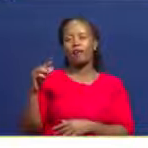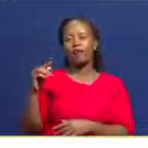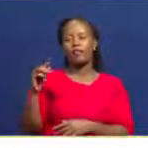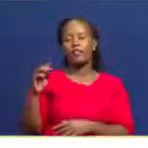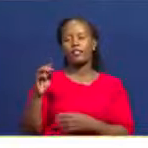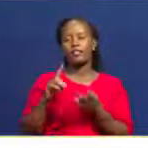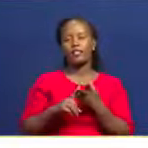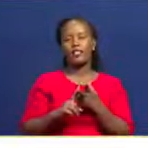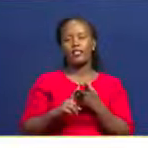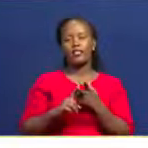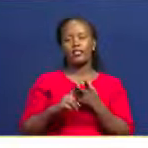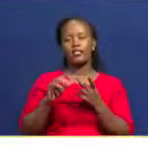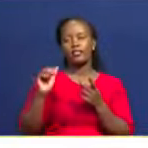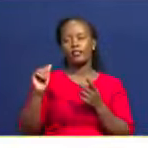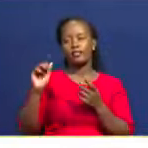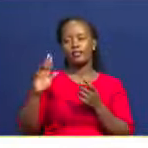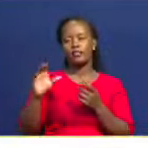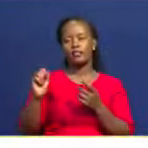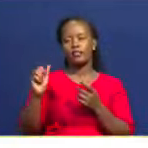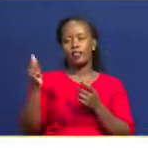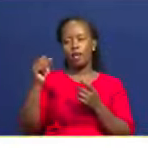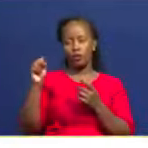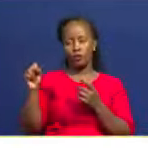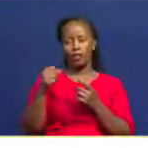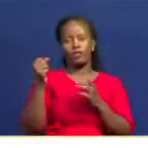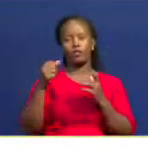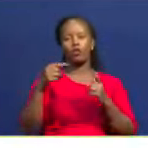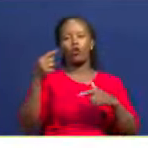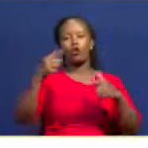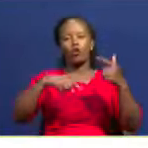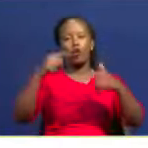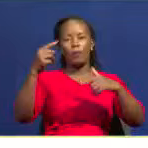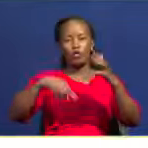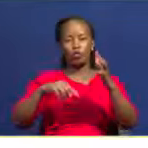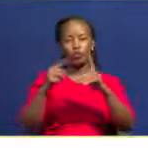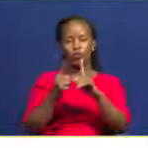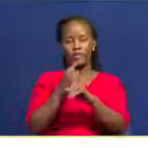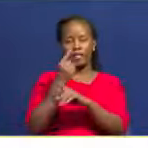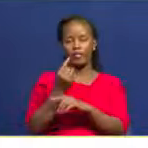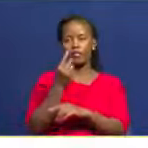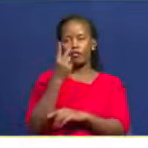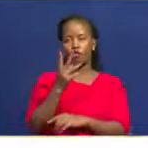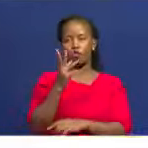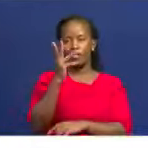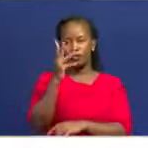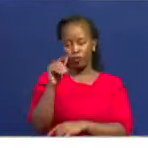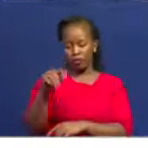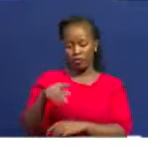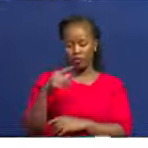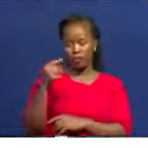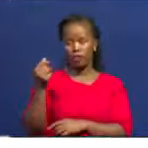and Australia, with the competition set to begin on the 24th of July this year in Paris.